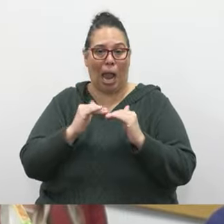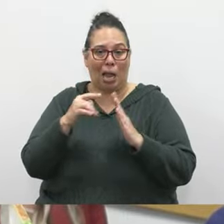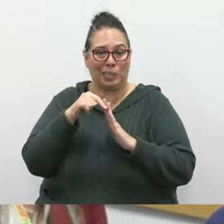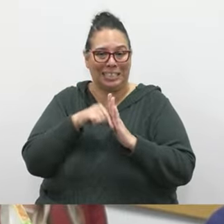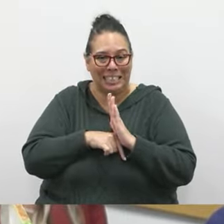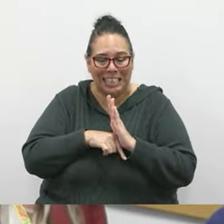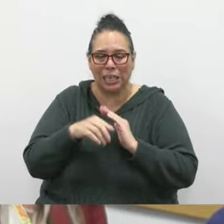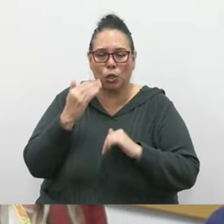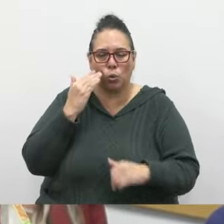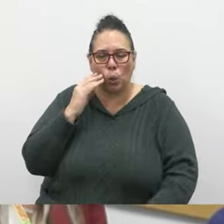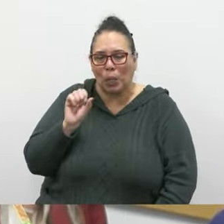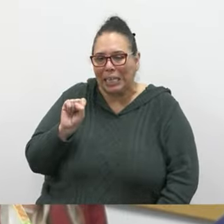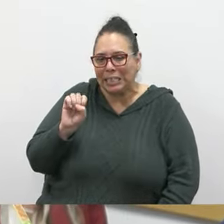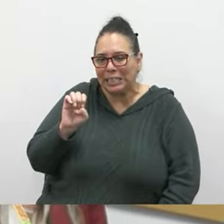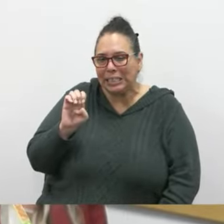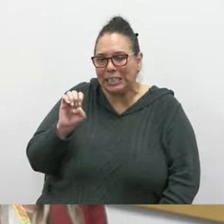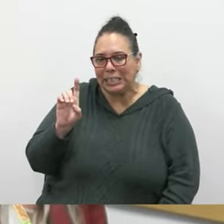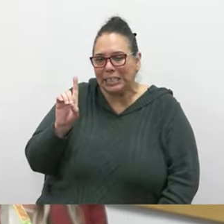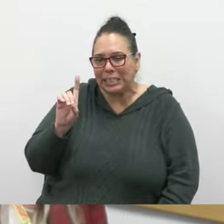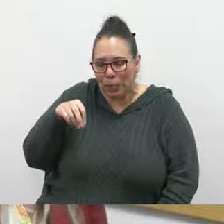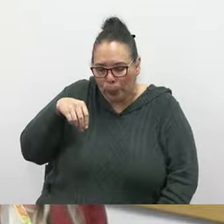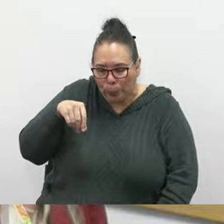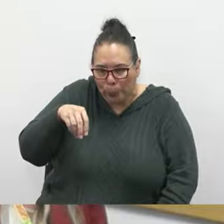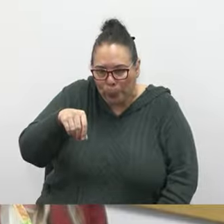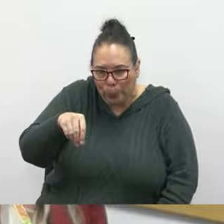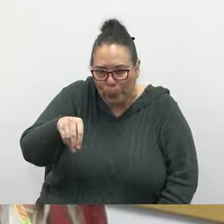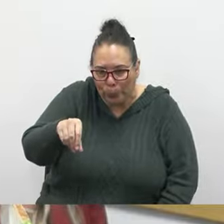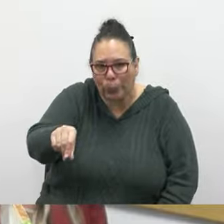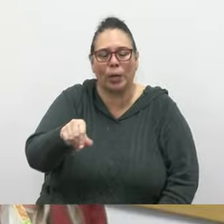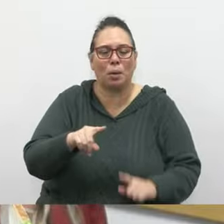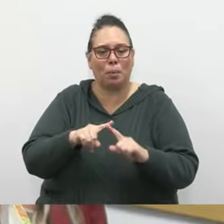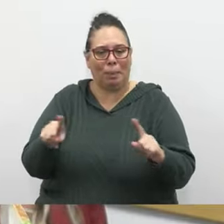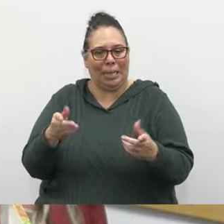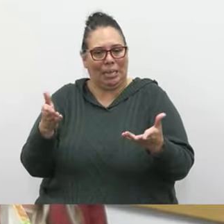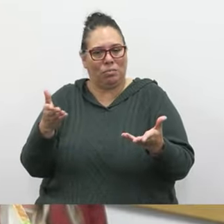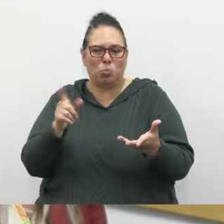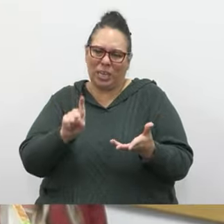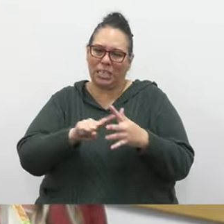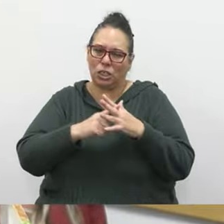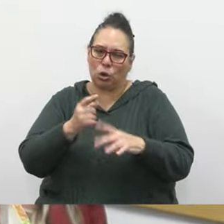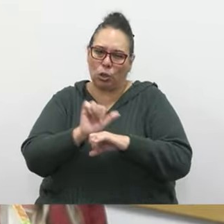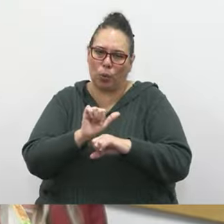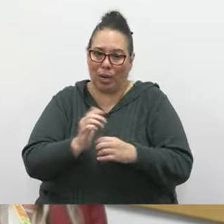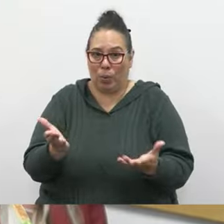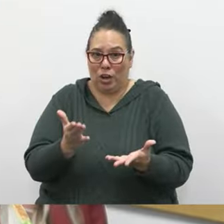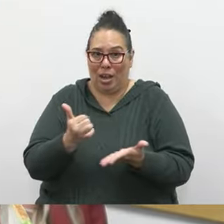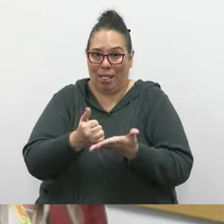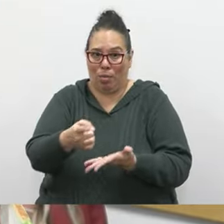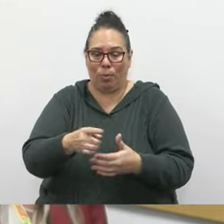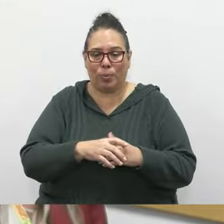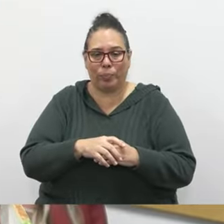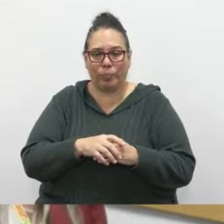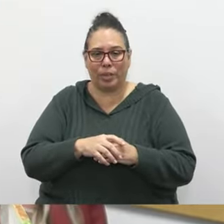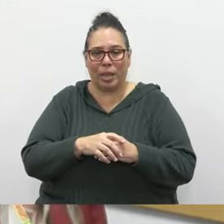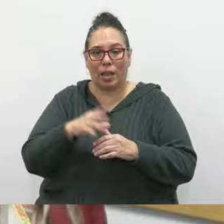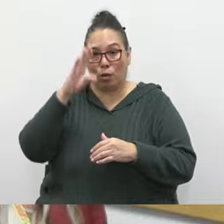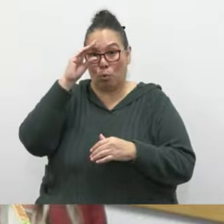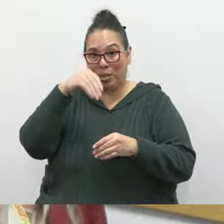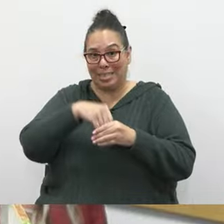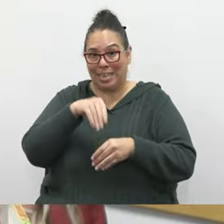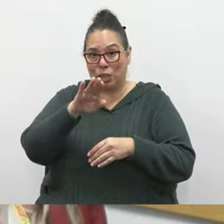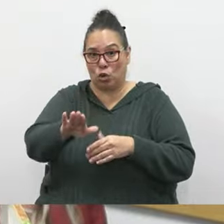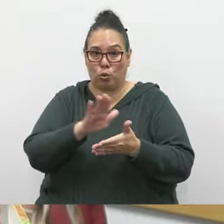is planted, but we have to start the work, and Piles is here to assist you with that. I will say that we have boys in your school district that